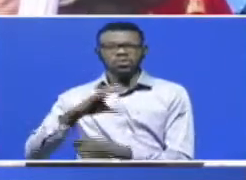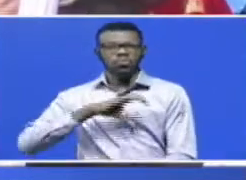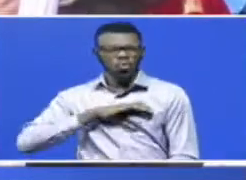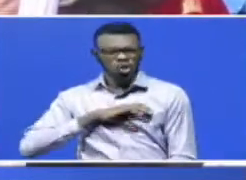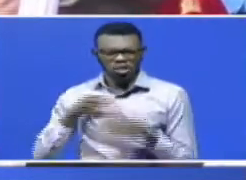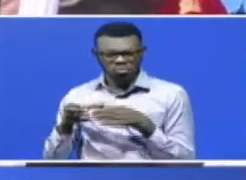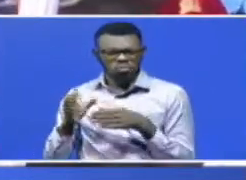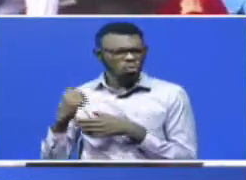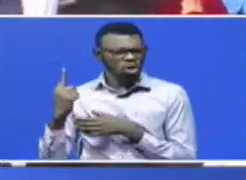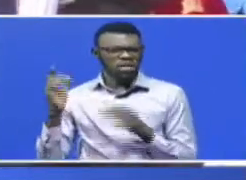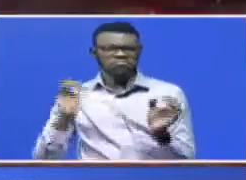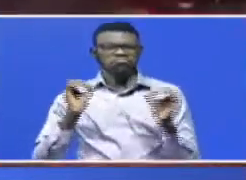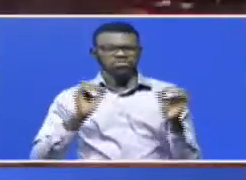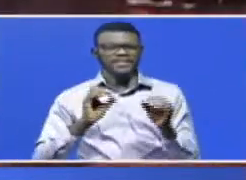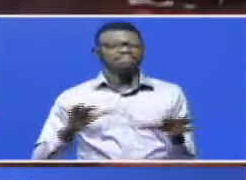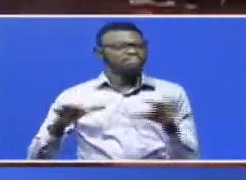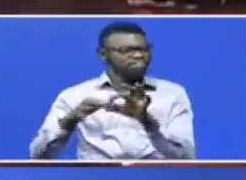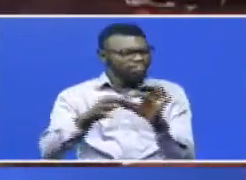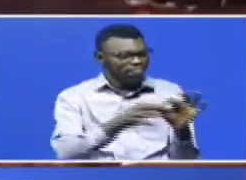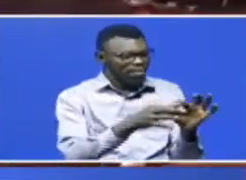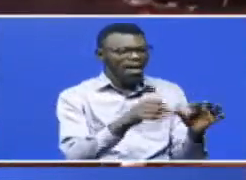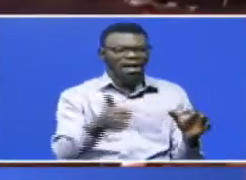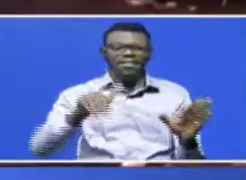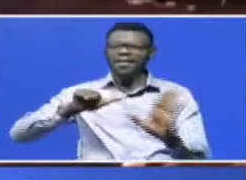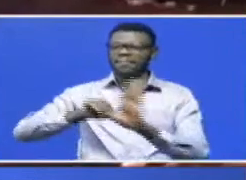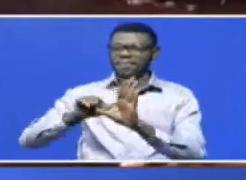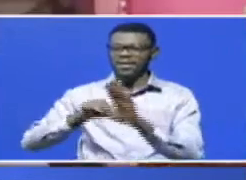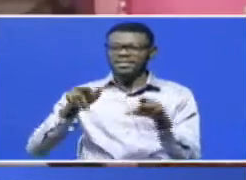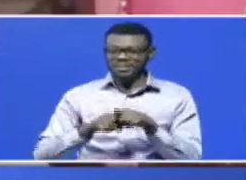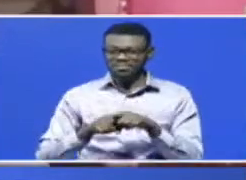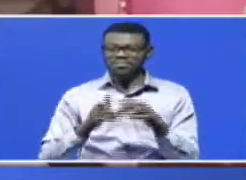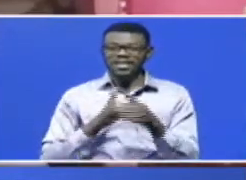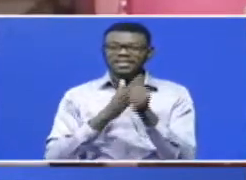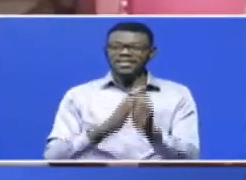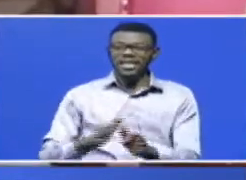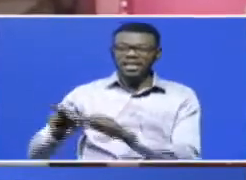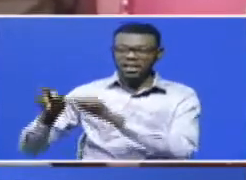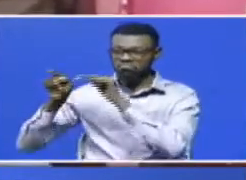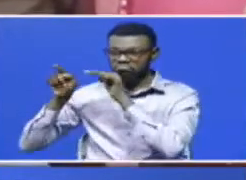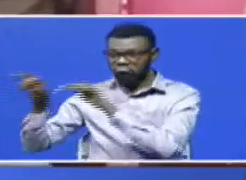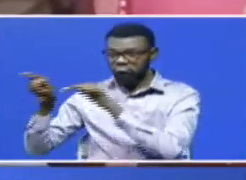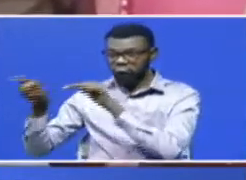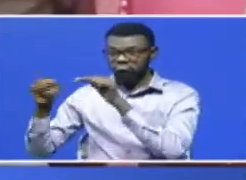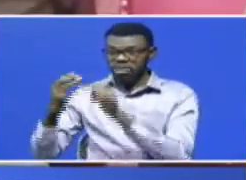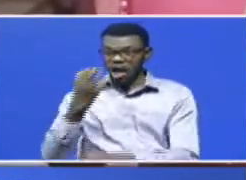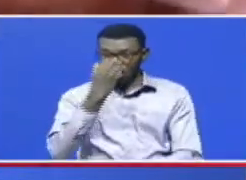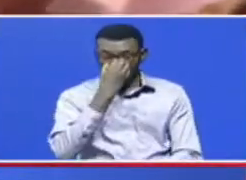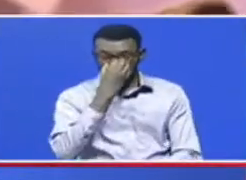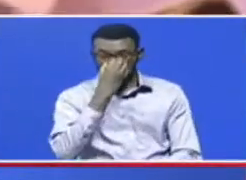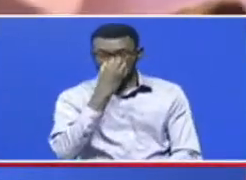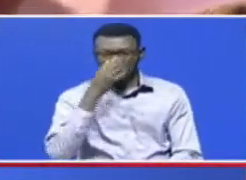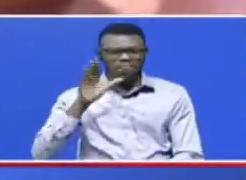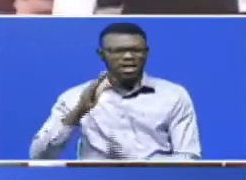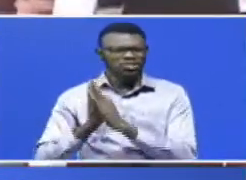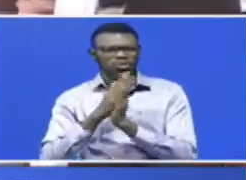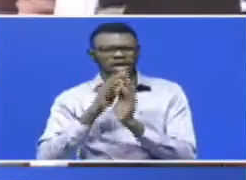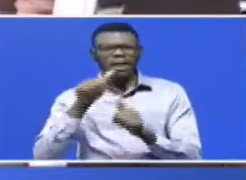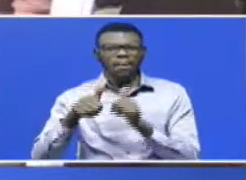Paka ushirikiane na wengine. Leaders firing salvo at the Deputy President William Samoei Ruto and his hustler